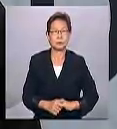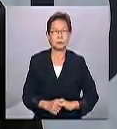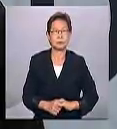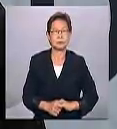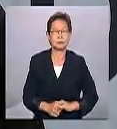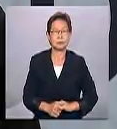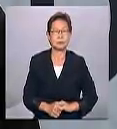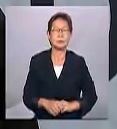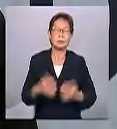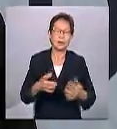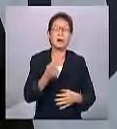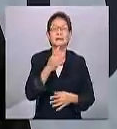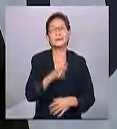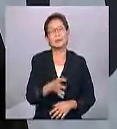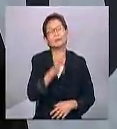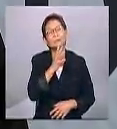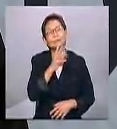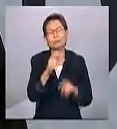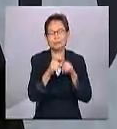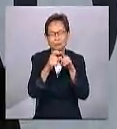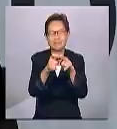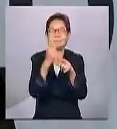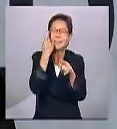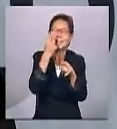As we mentioned earlier, to wear the mask